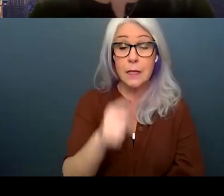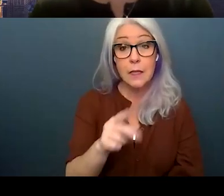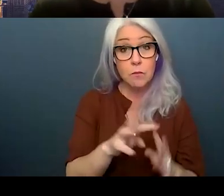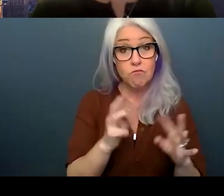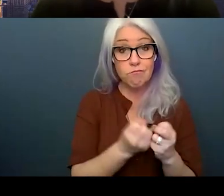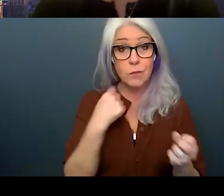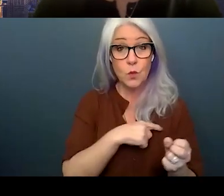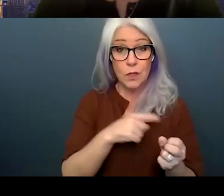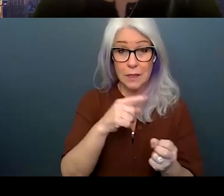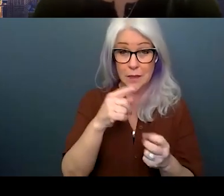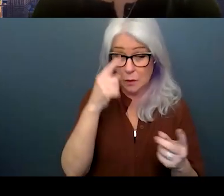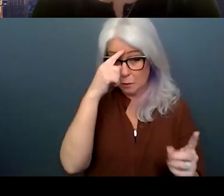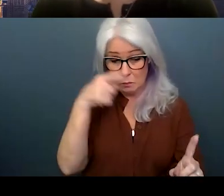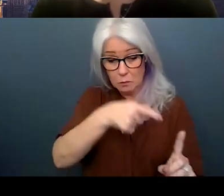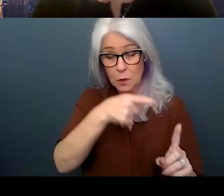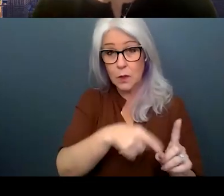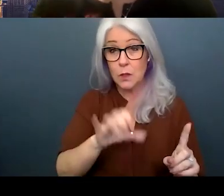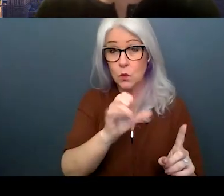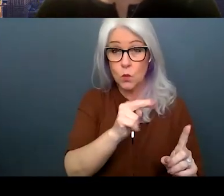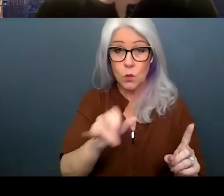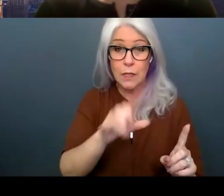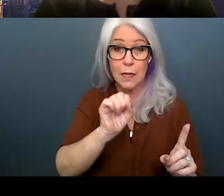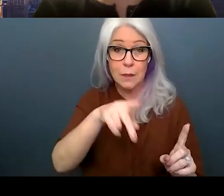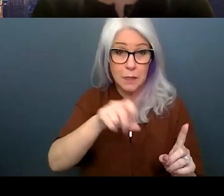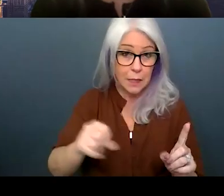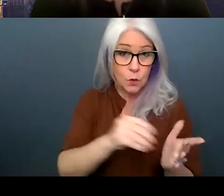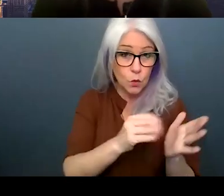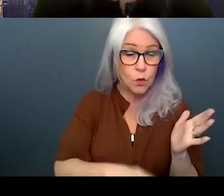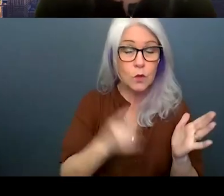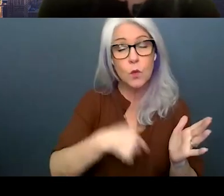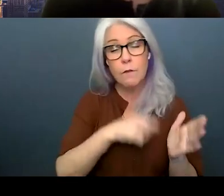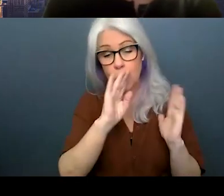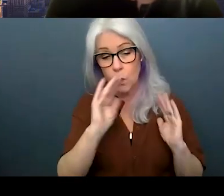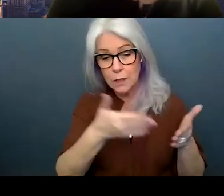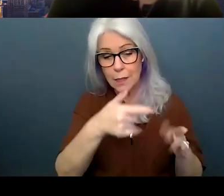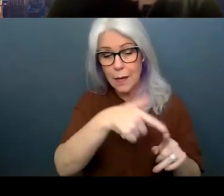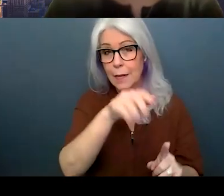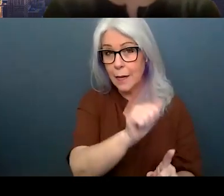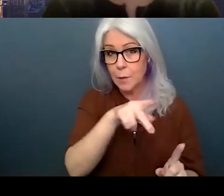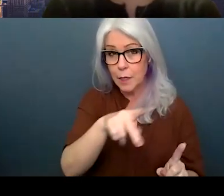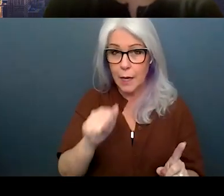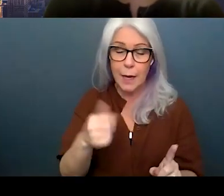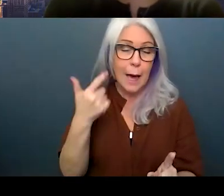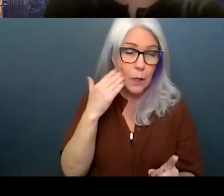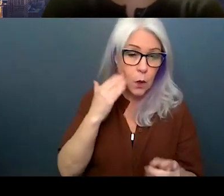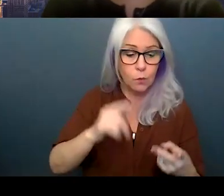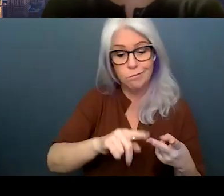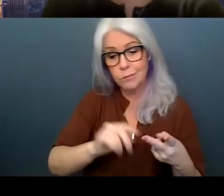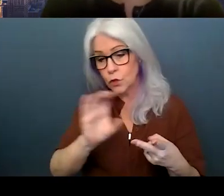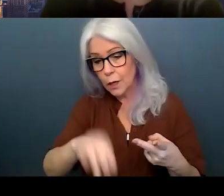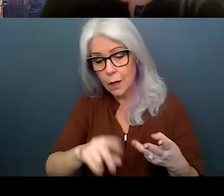with CUNY SPS students in mind, we are focusing only on this particular method. I believe, as was mentioned before, there's Chicago, there's